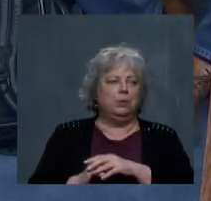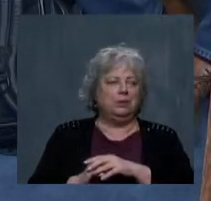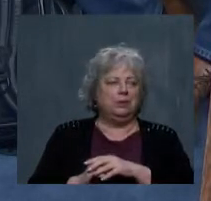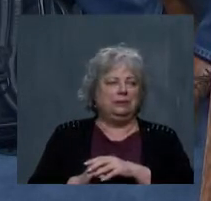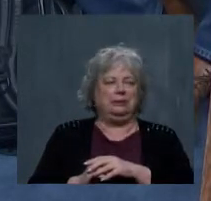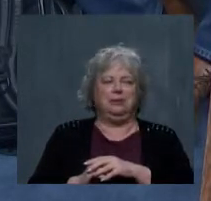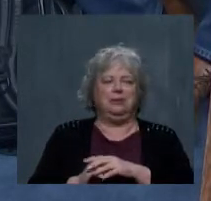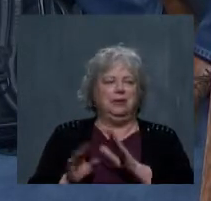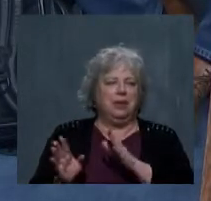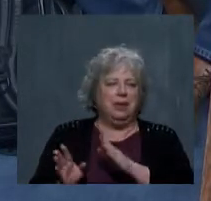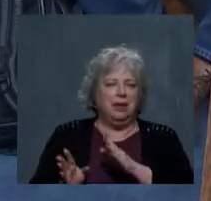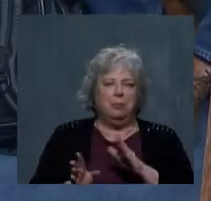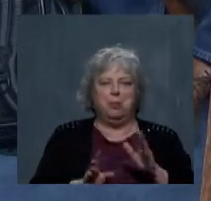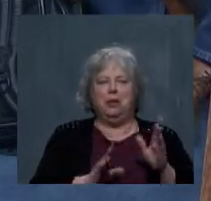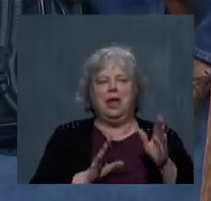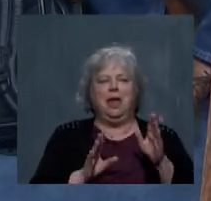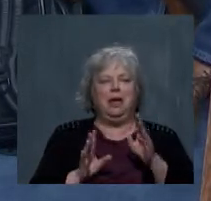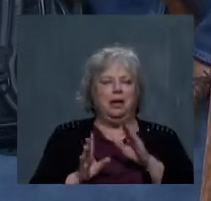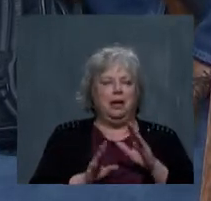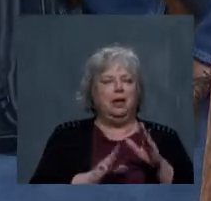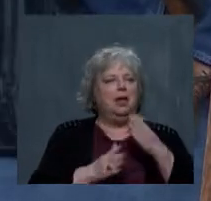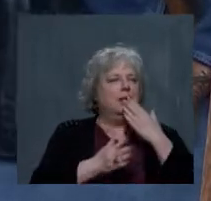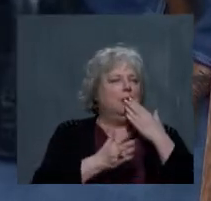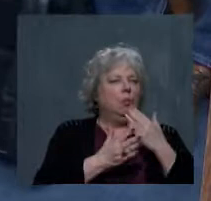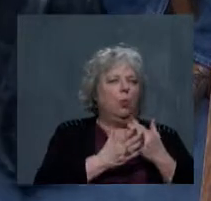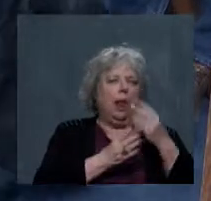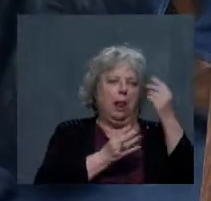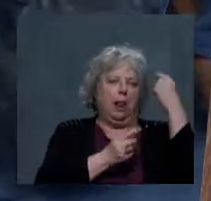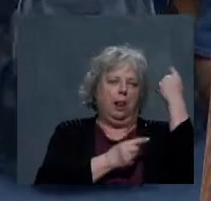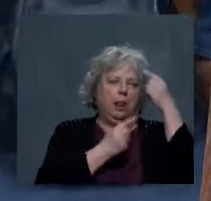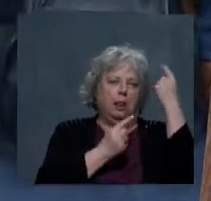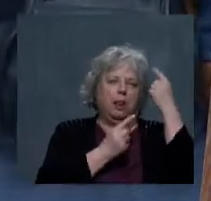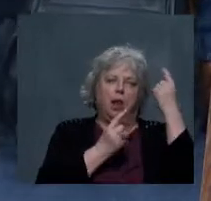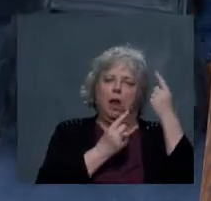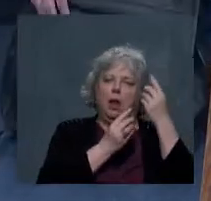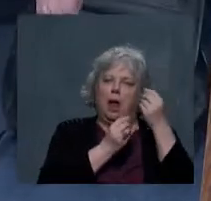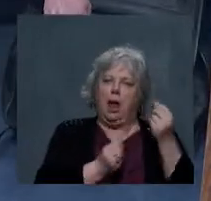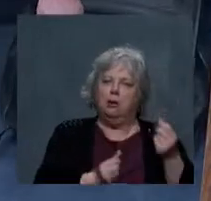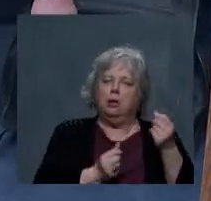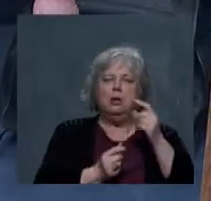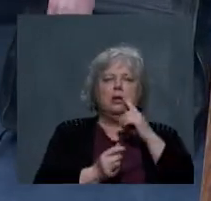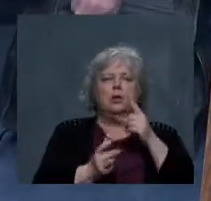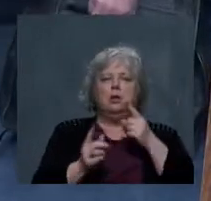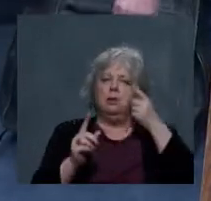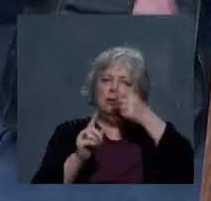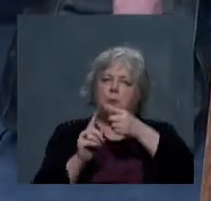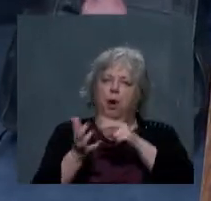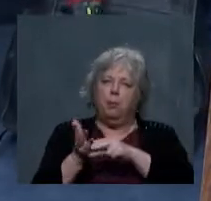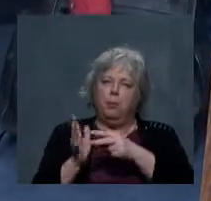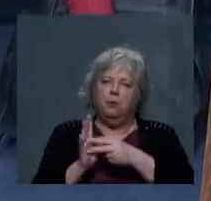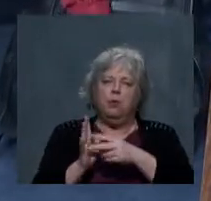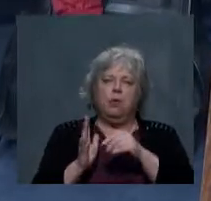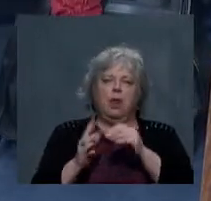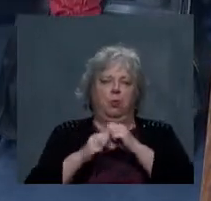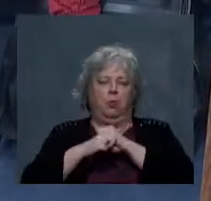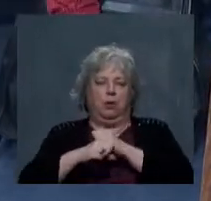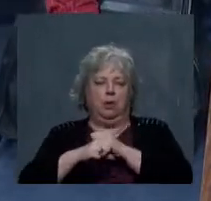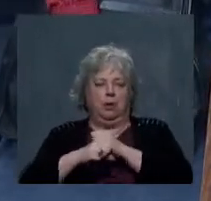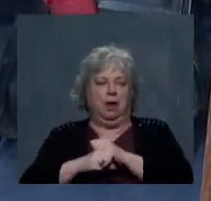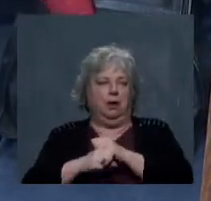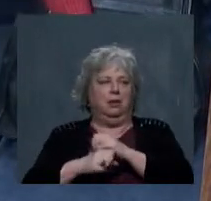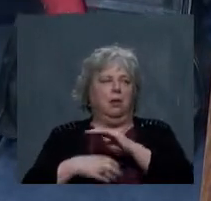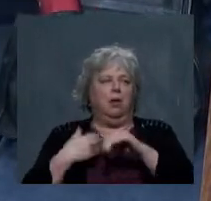the plan is well thought out, it's purposeful, and it protects all